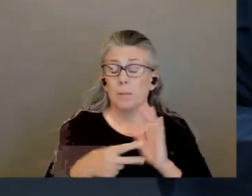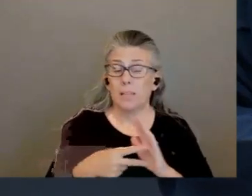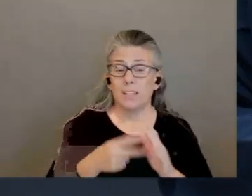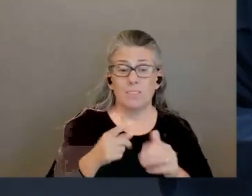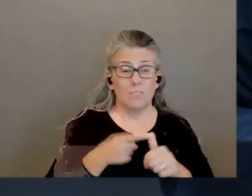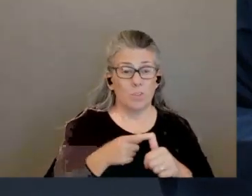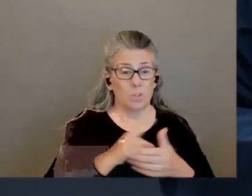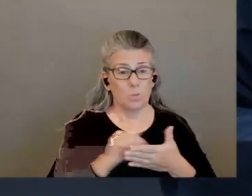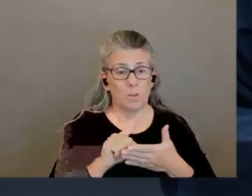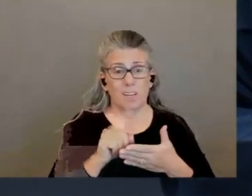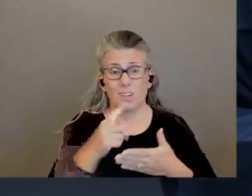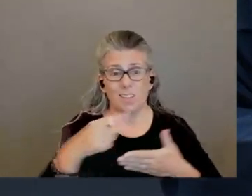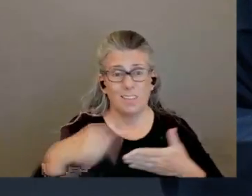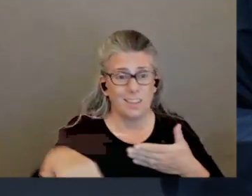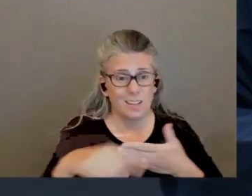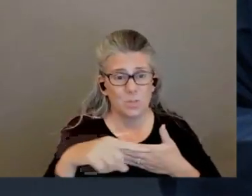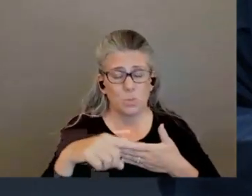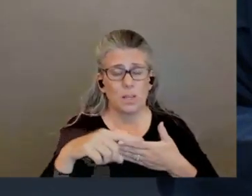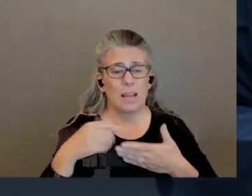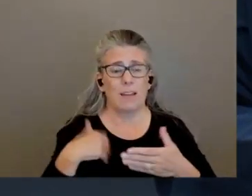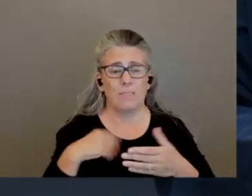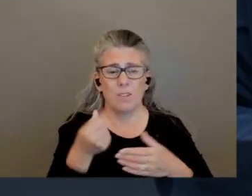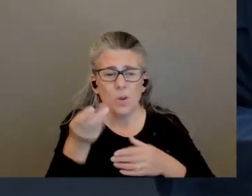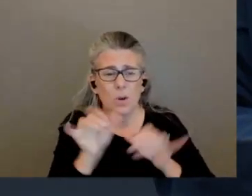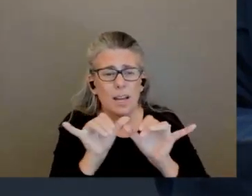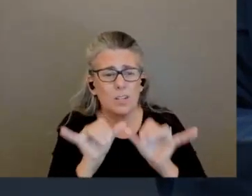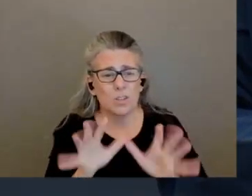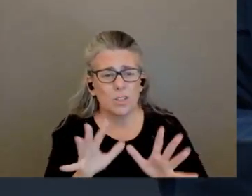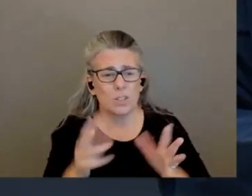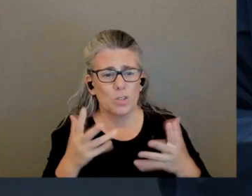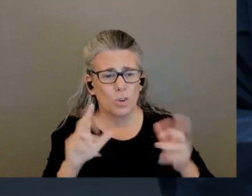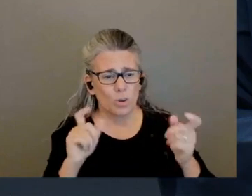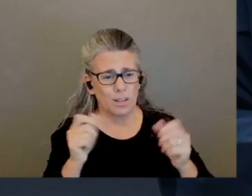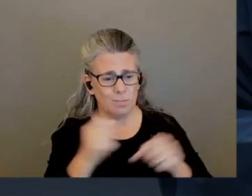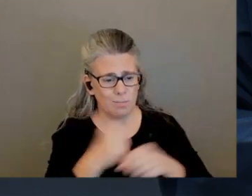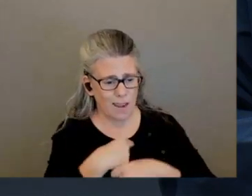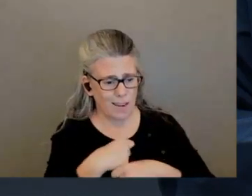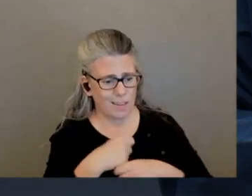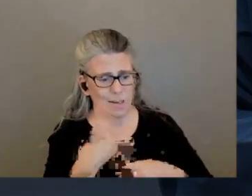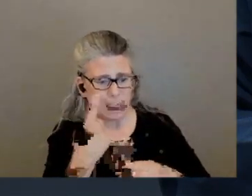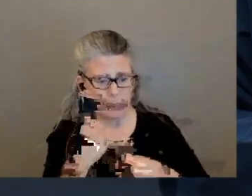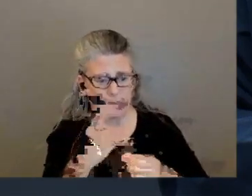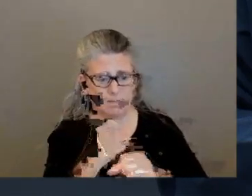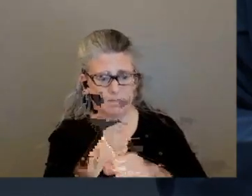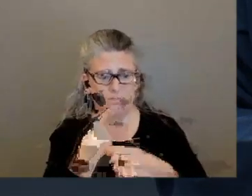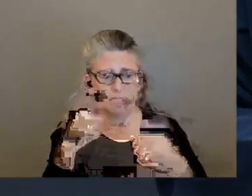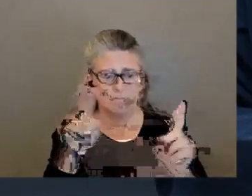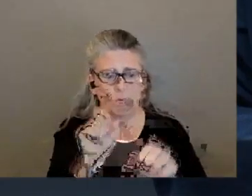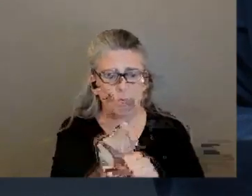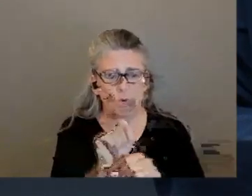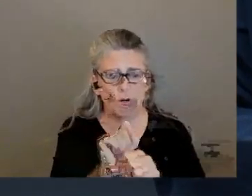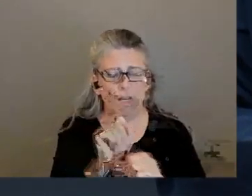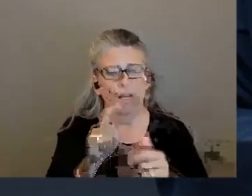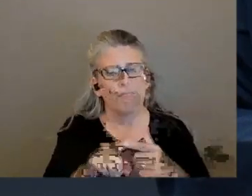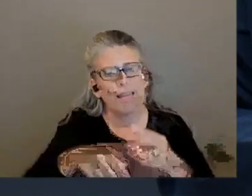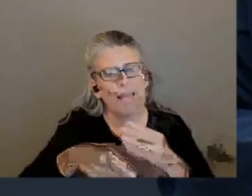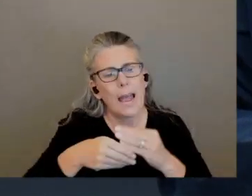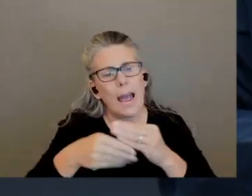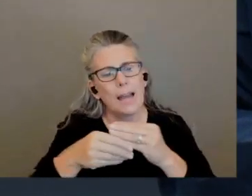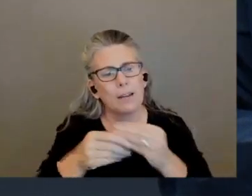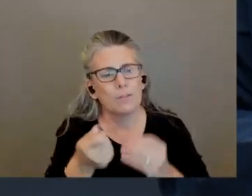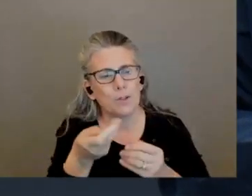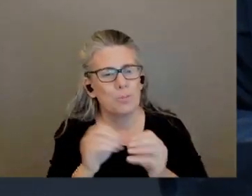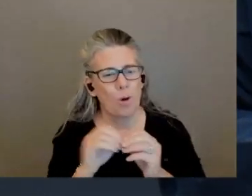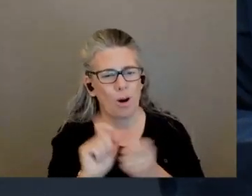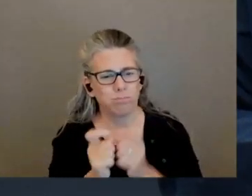engineers, you have something that is already working. Okay, then they've done some additional optimization to really benefit from